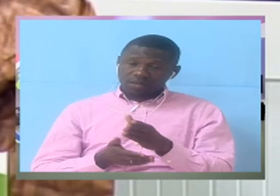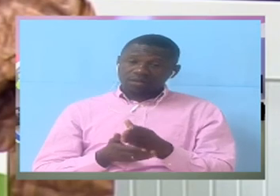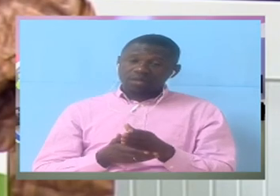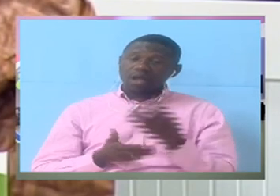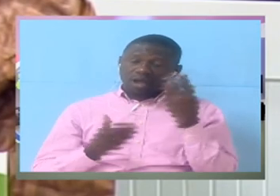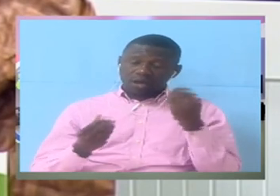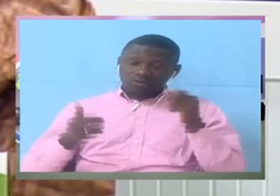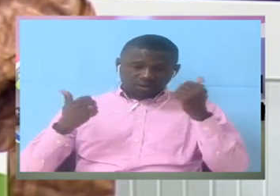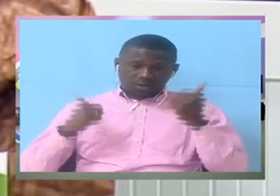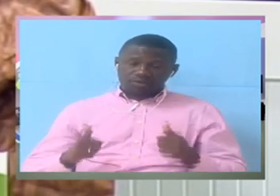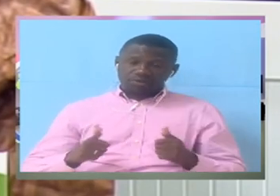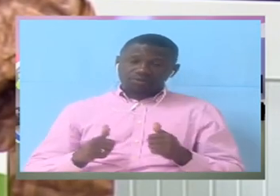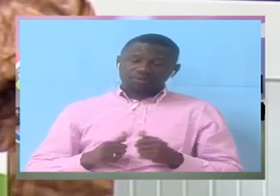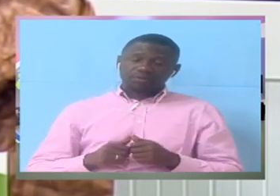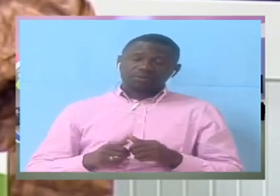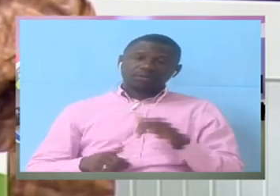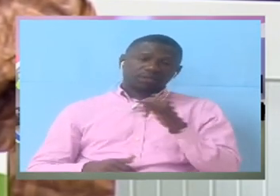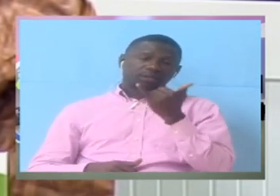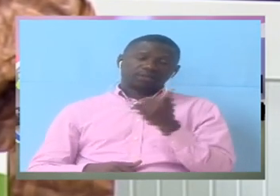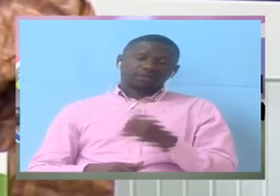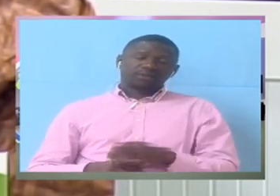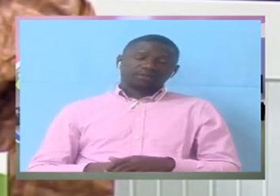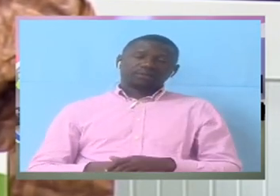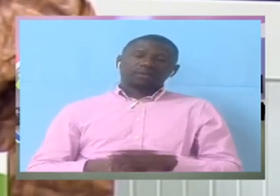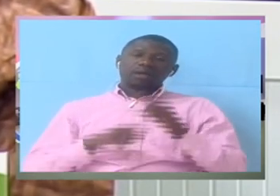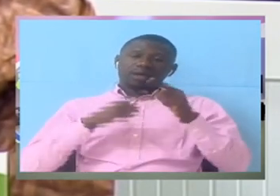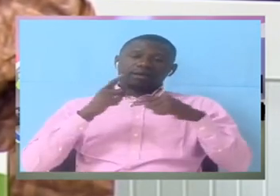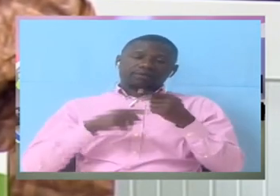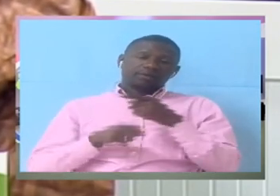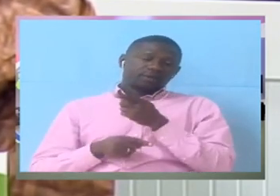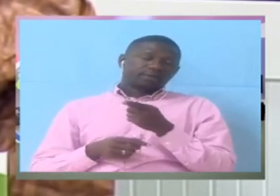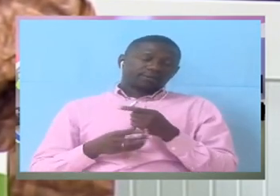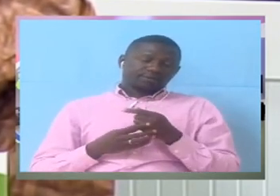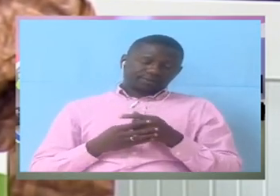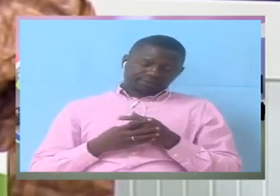Yes. Okay, proceed, please. After